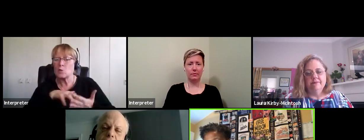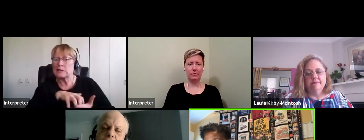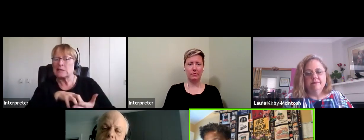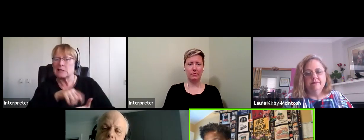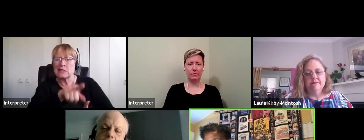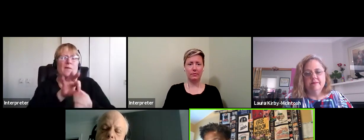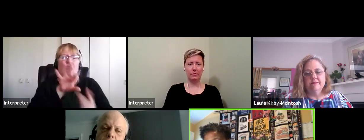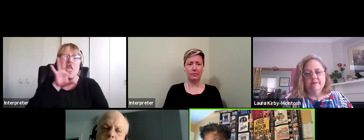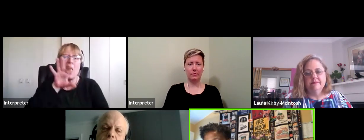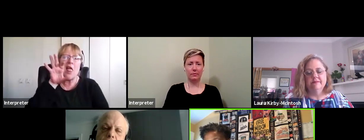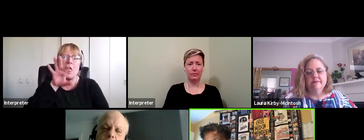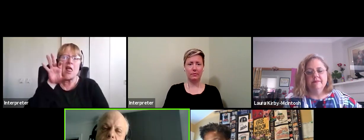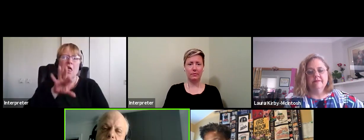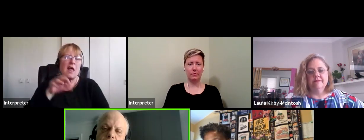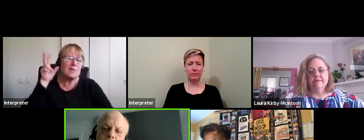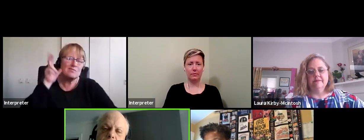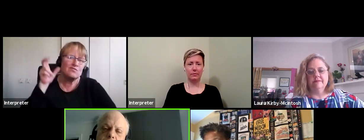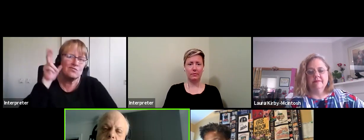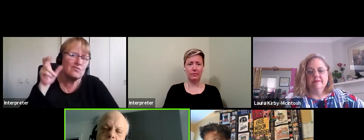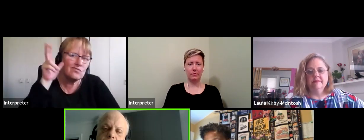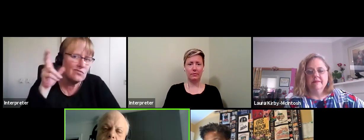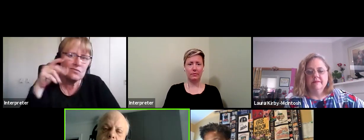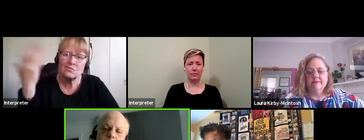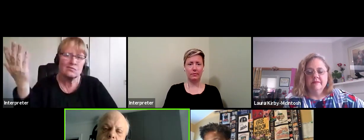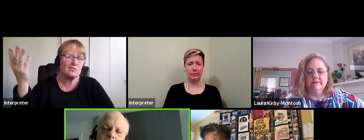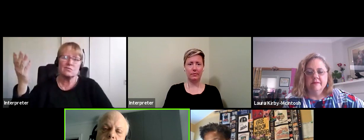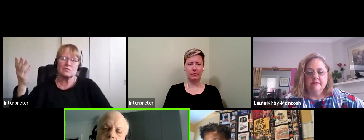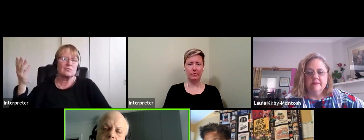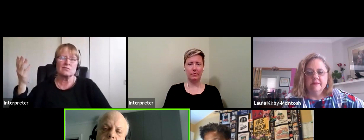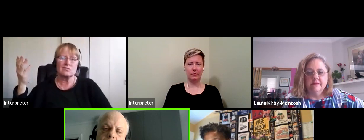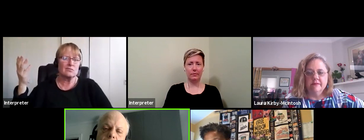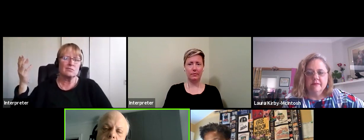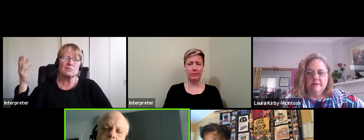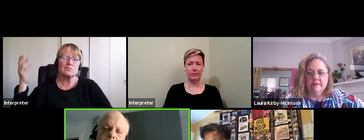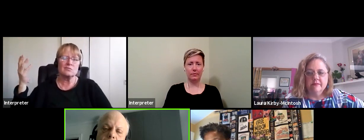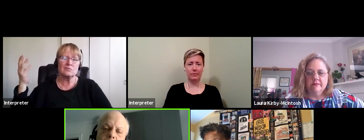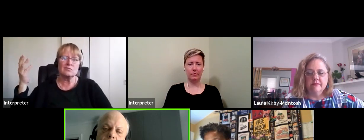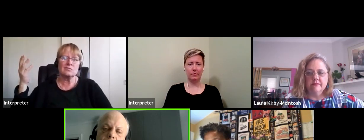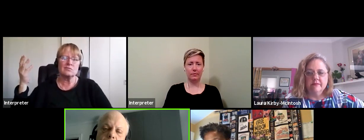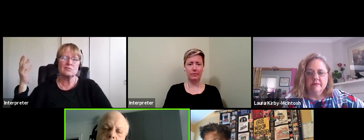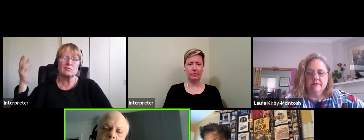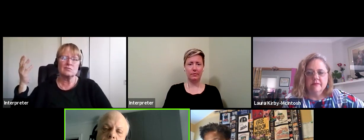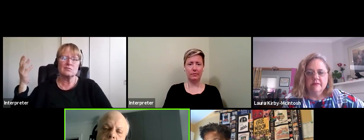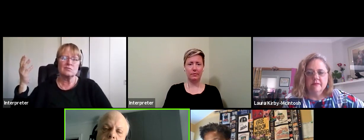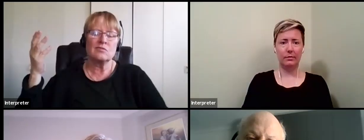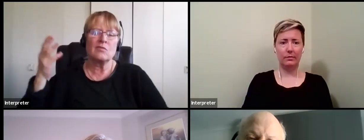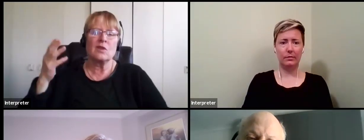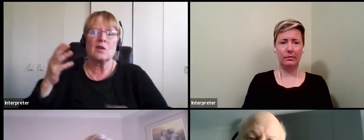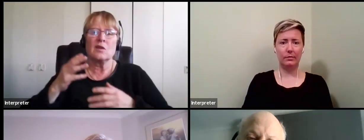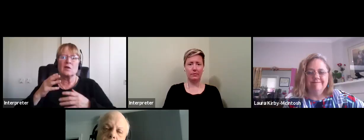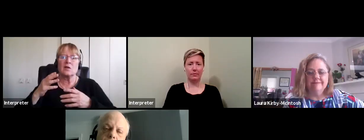we've lost you. We're losing. 5,000 the last year. To ODSP, who typically some people.